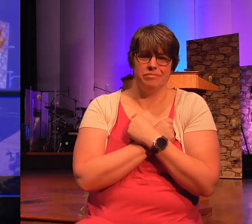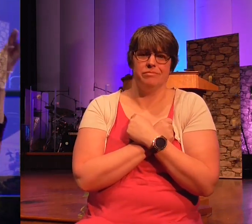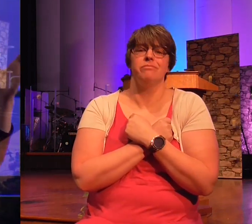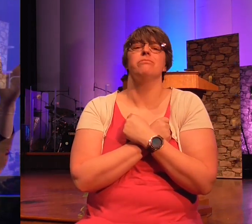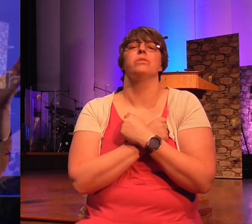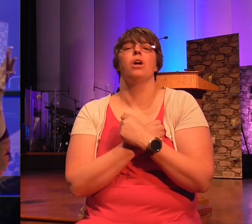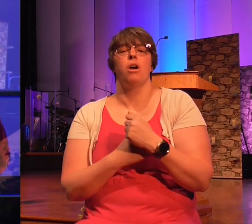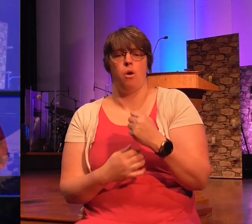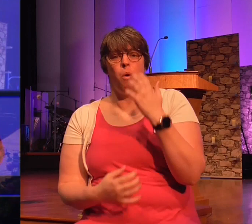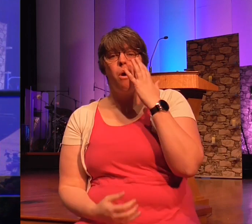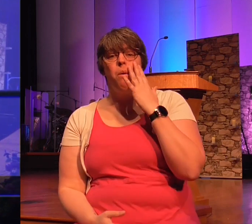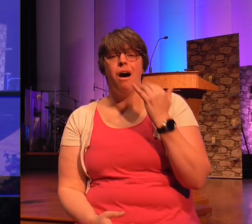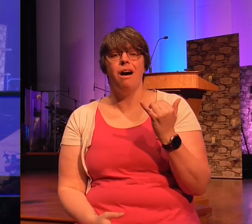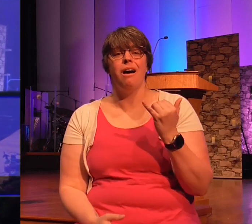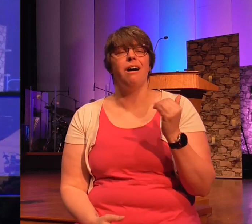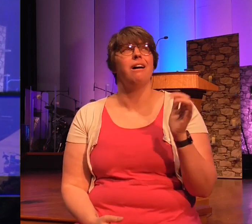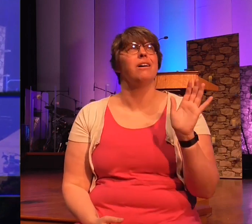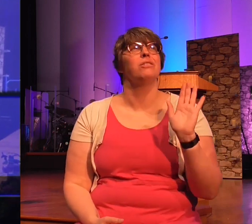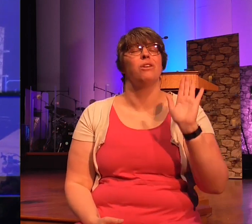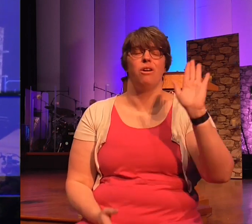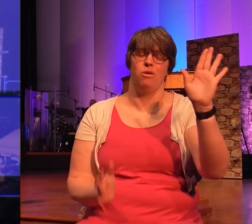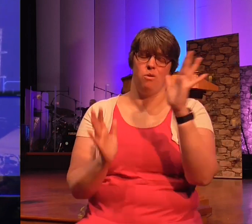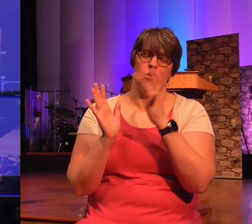For your glory,